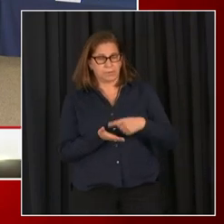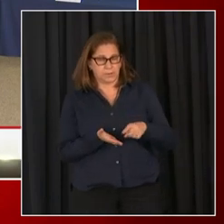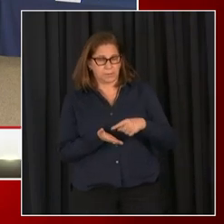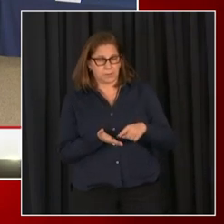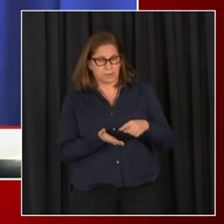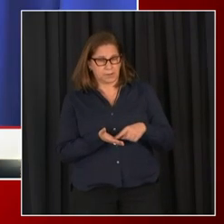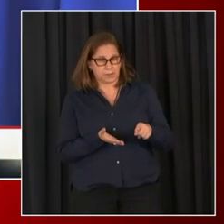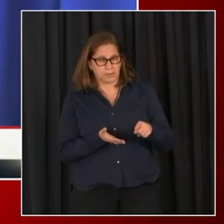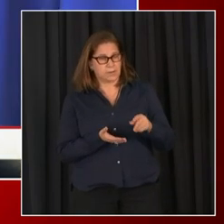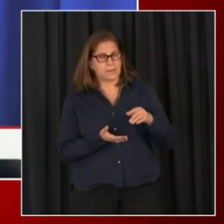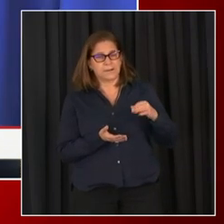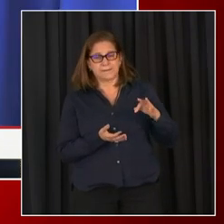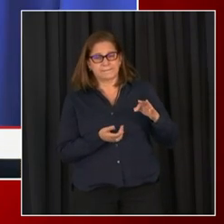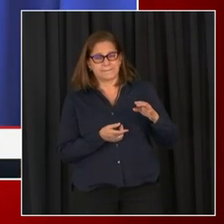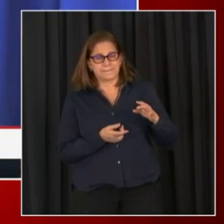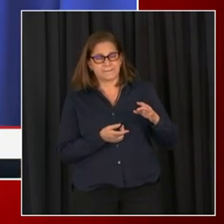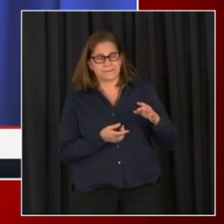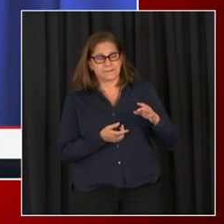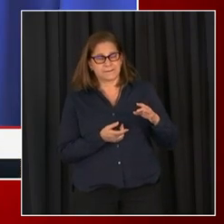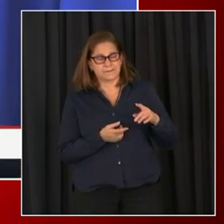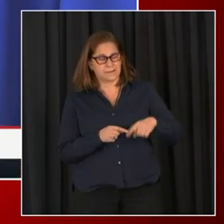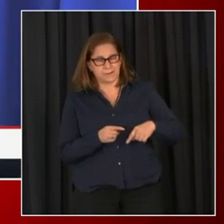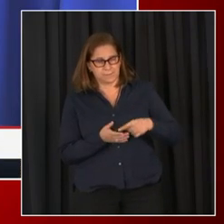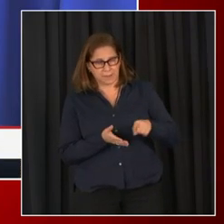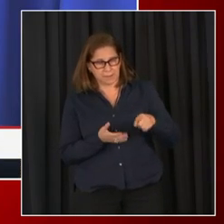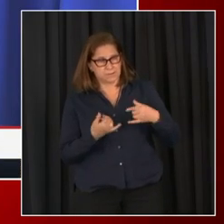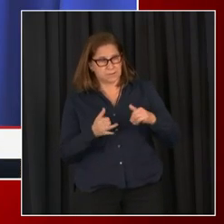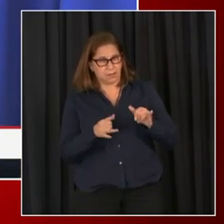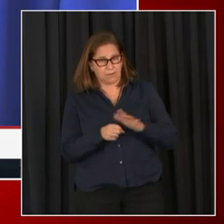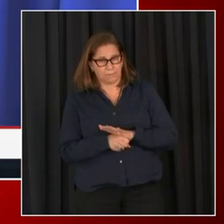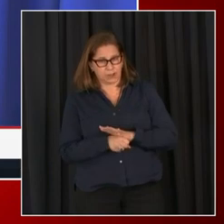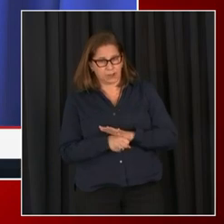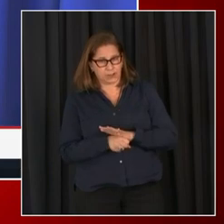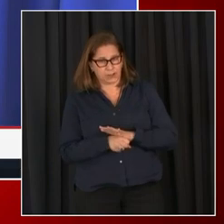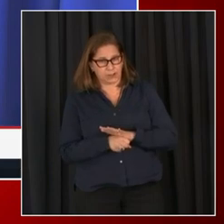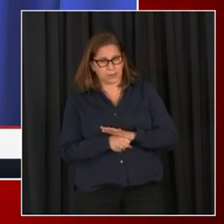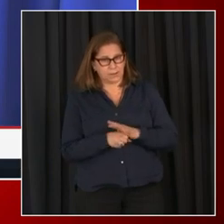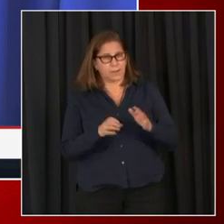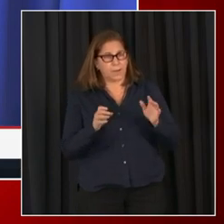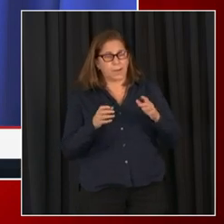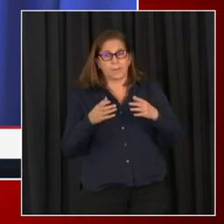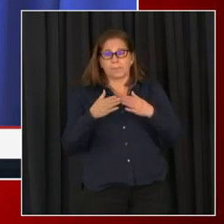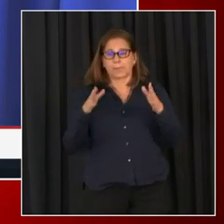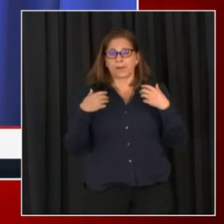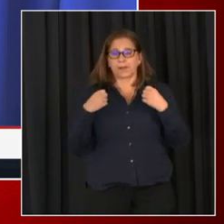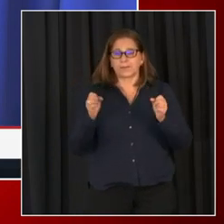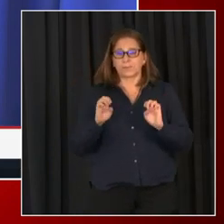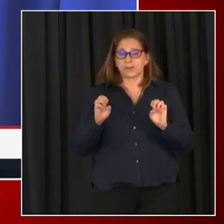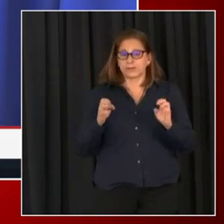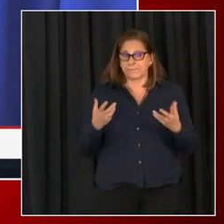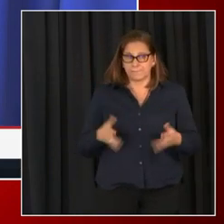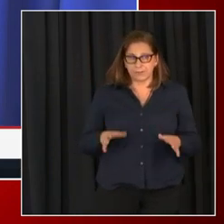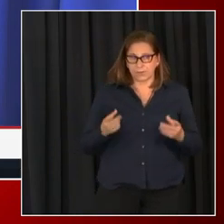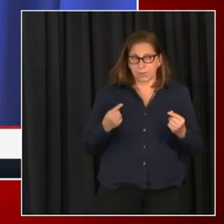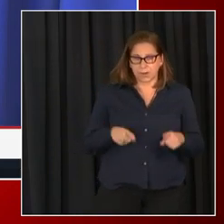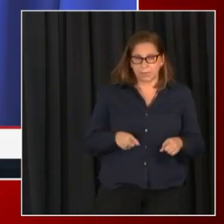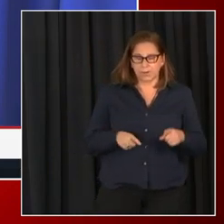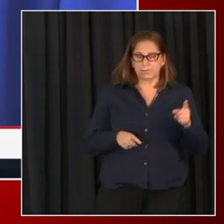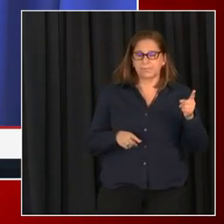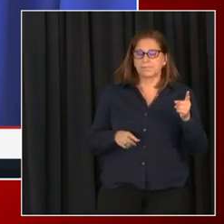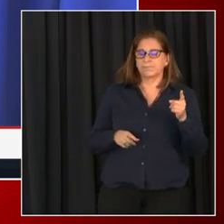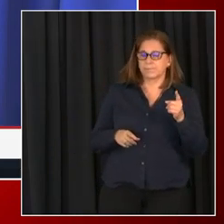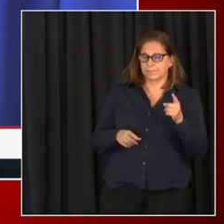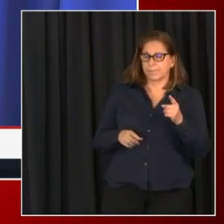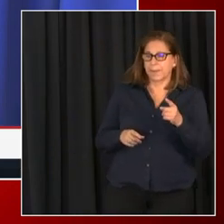you for that great question. So during the public emergency, as declared by Mayor Bowser,